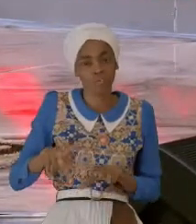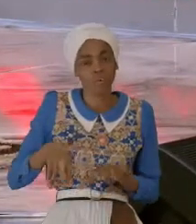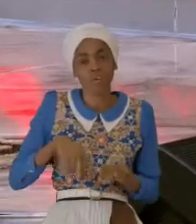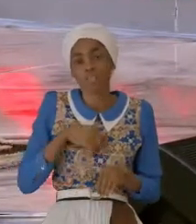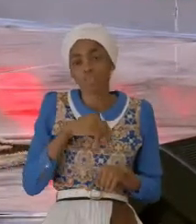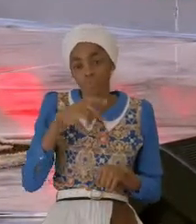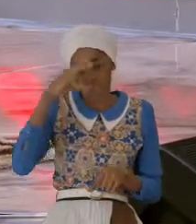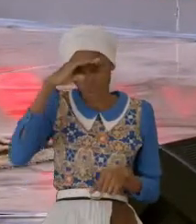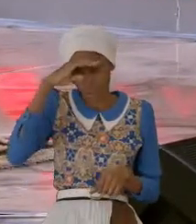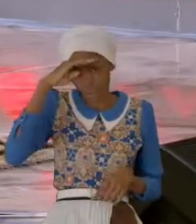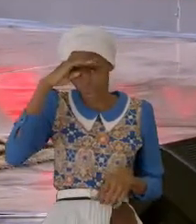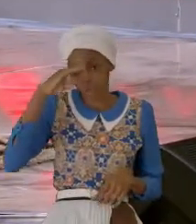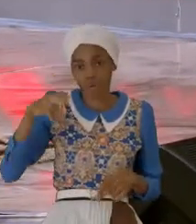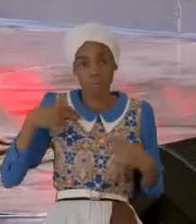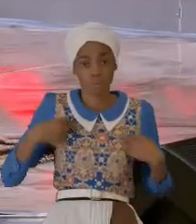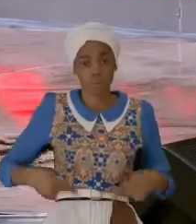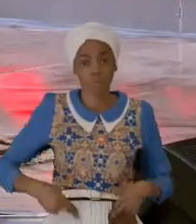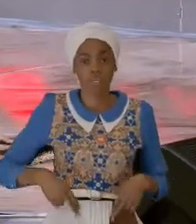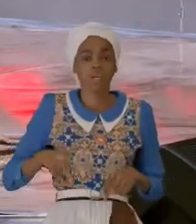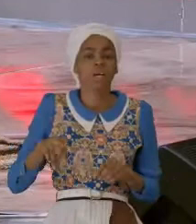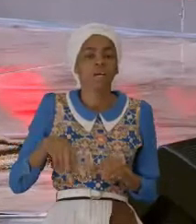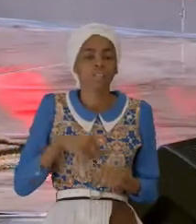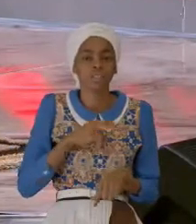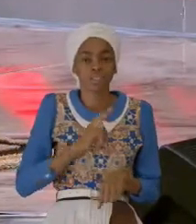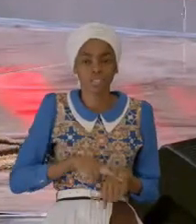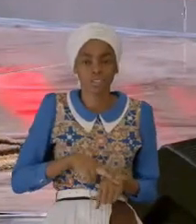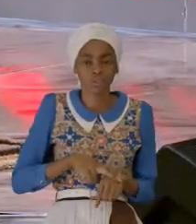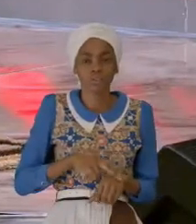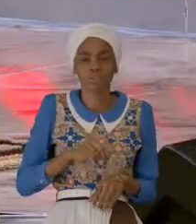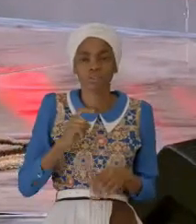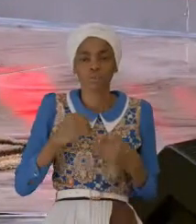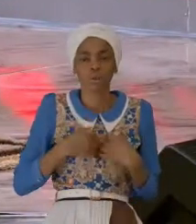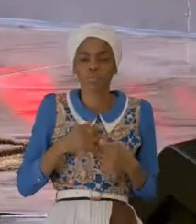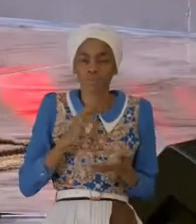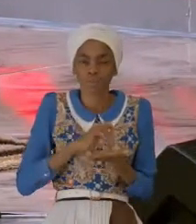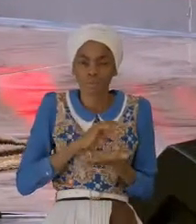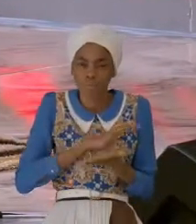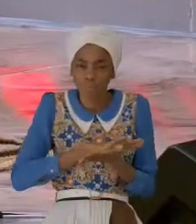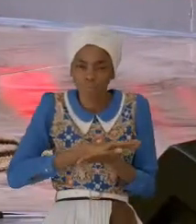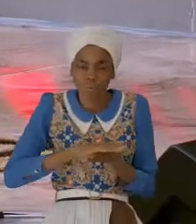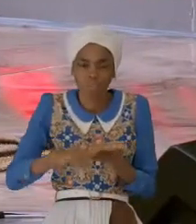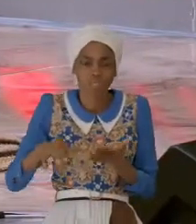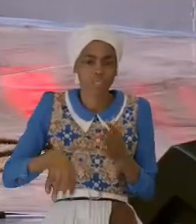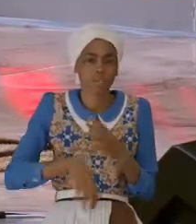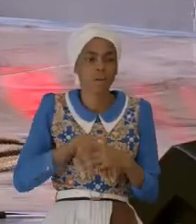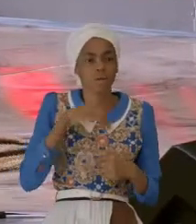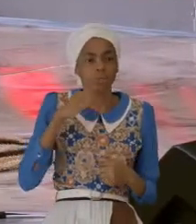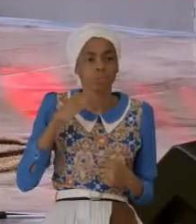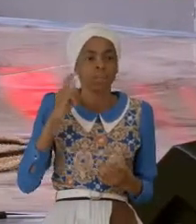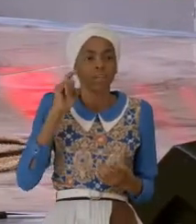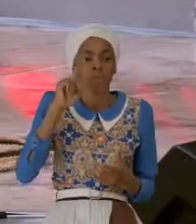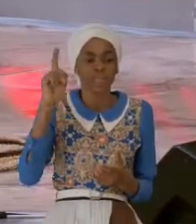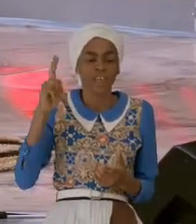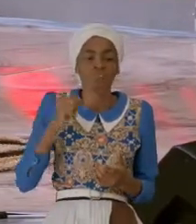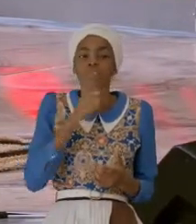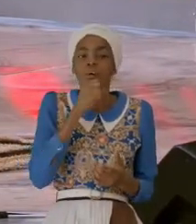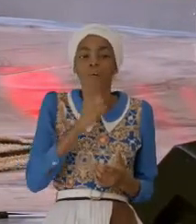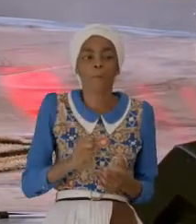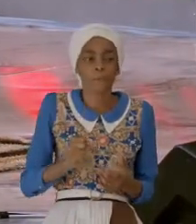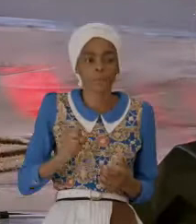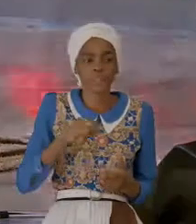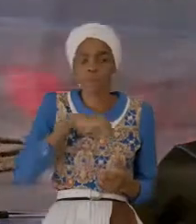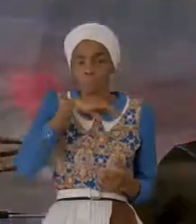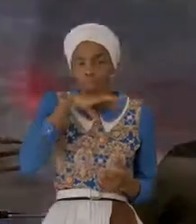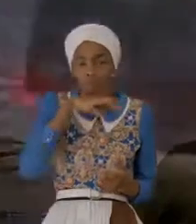spoils everything putting it out Punch Out therefore the old leaven that she may be